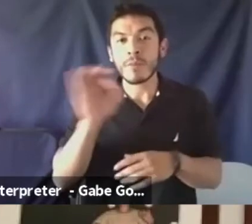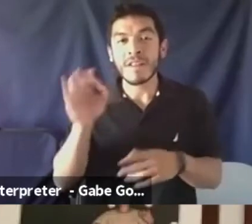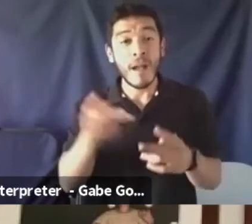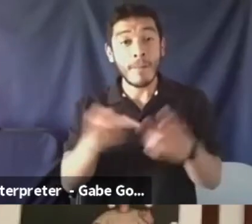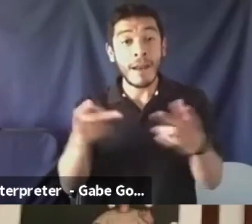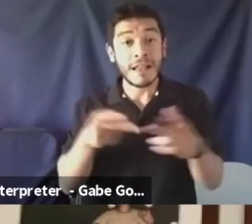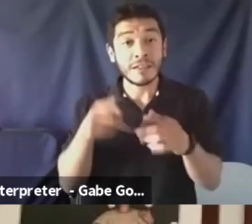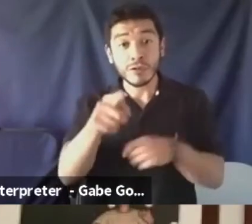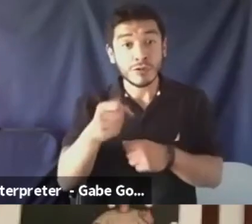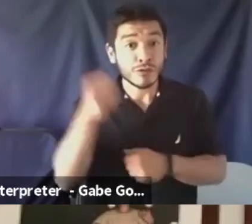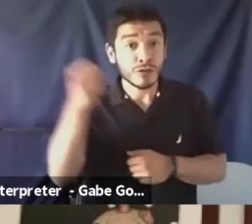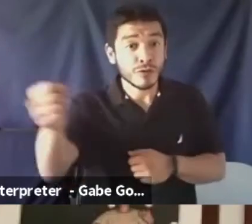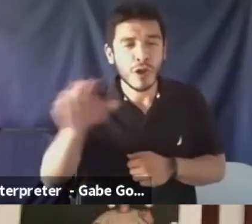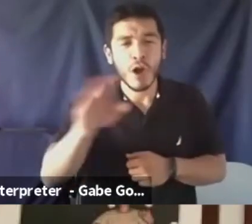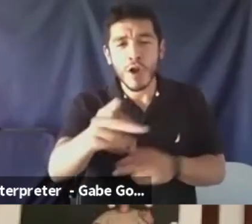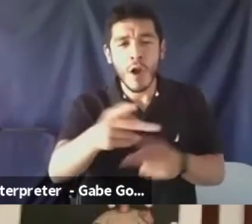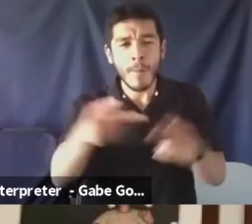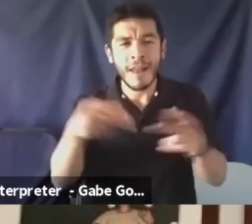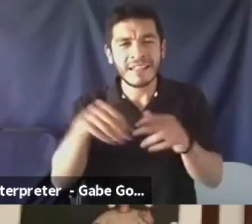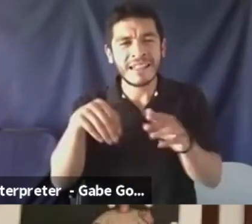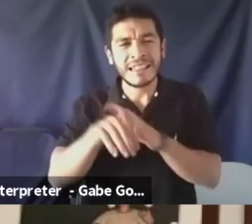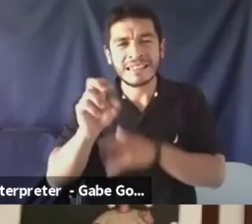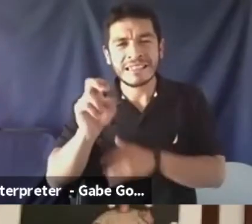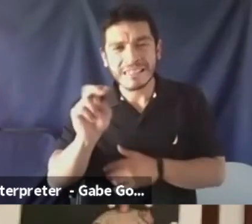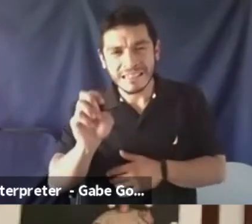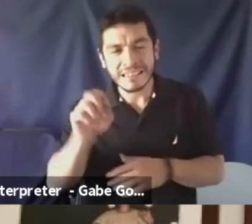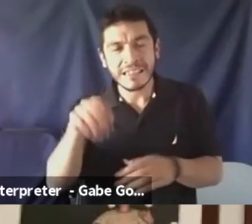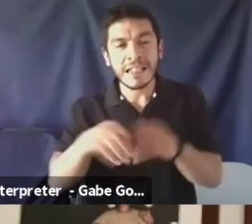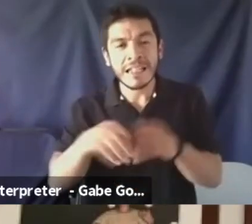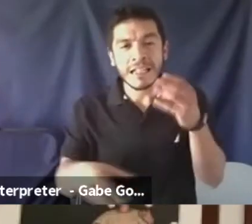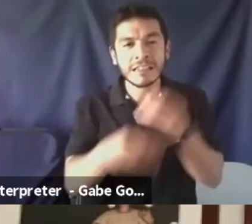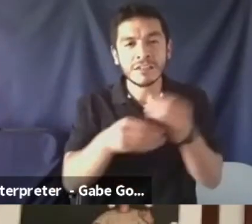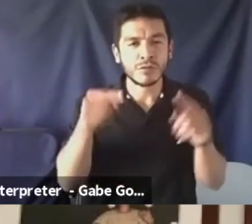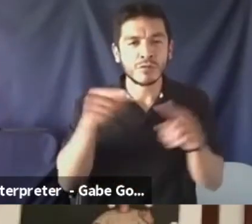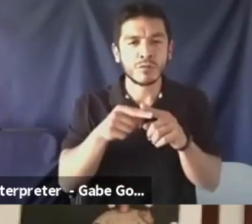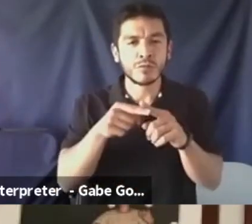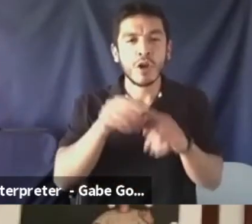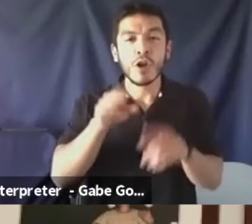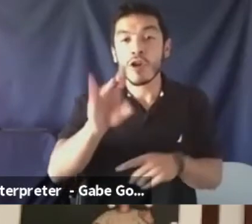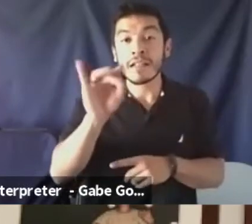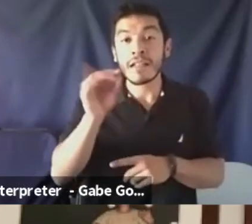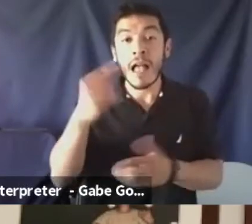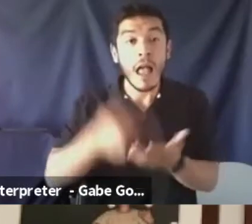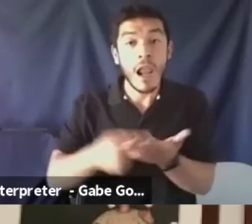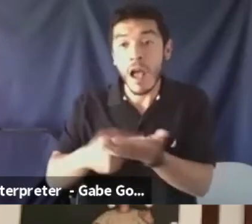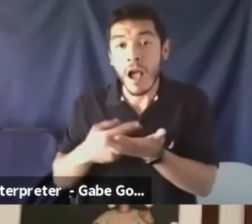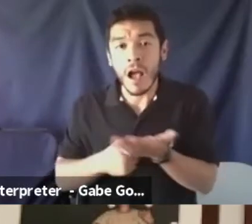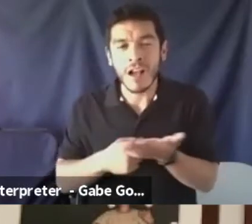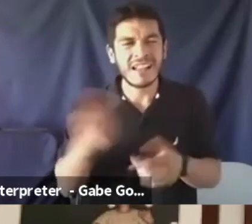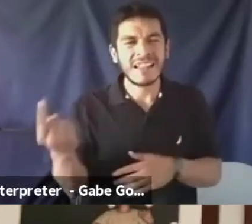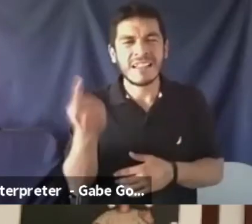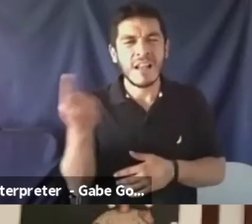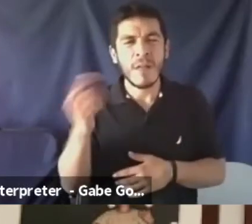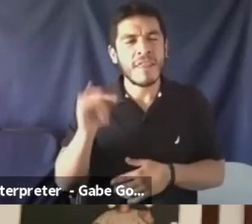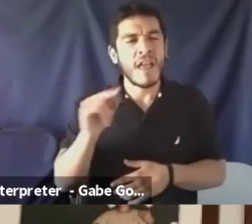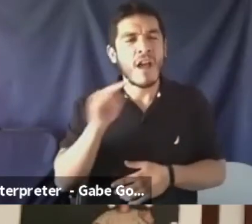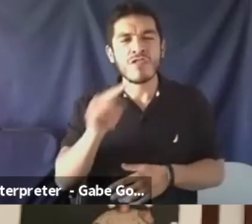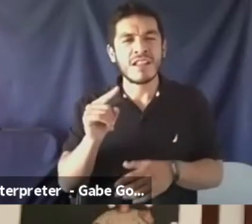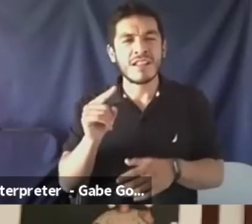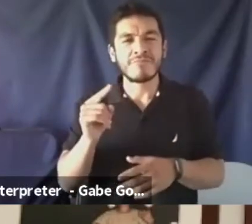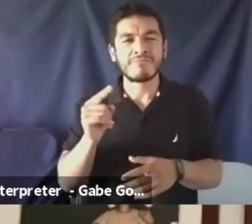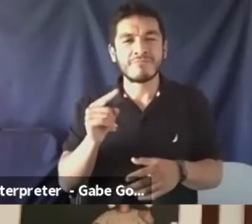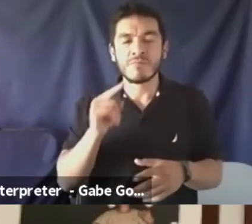you, your placement in the scene, in addition to, you know, the dialogue? It was just something that it really jumped out at